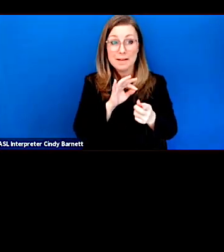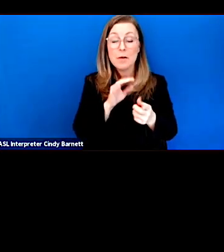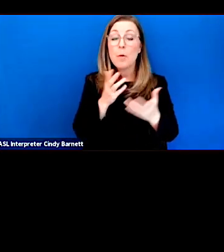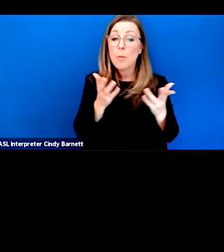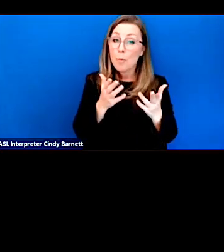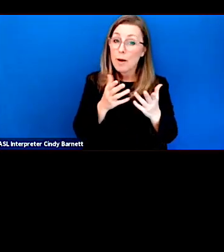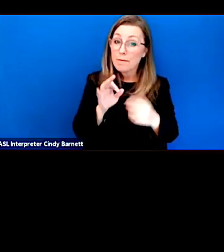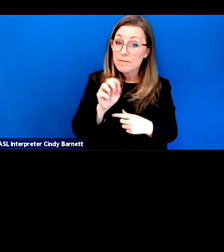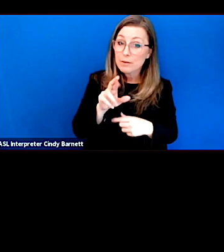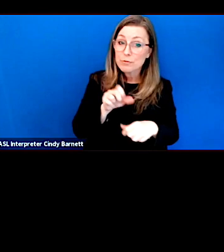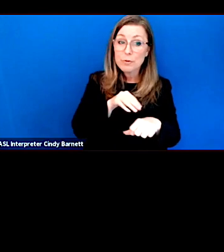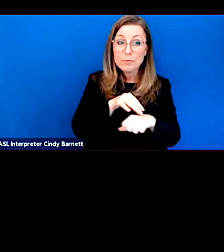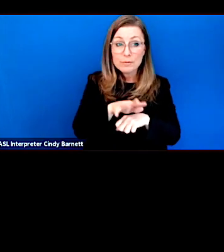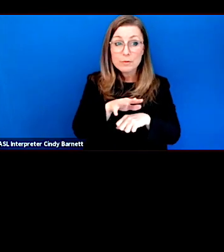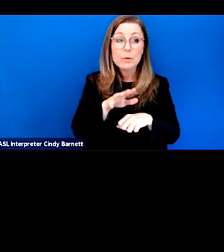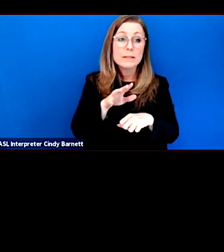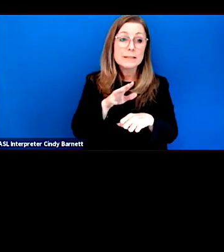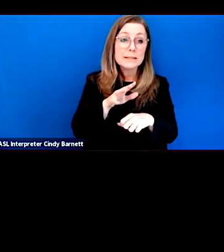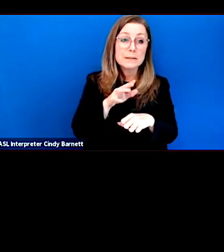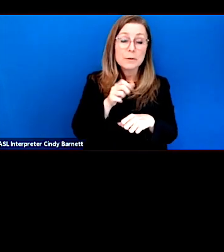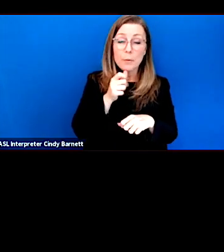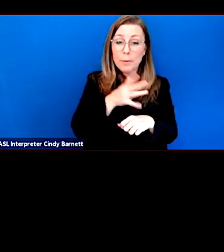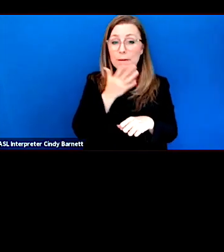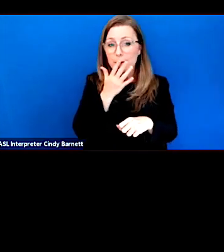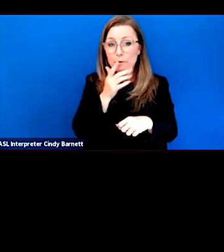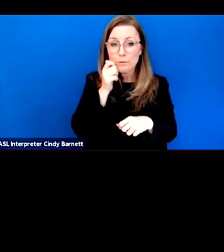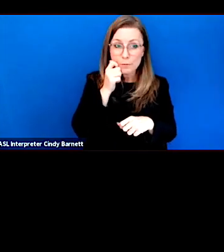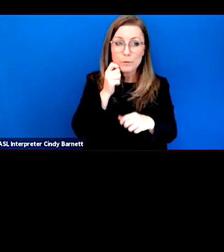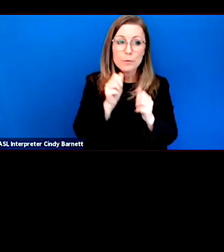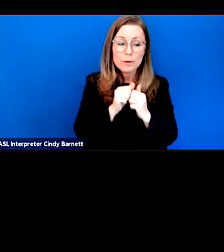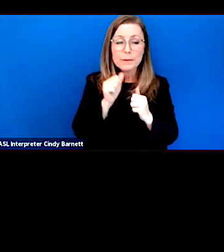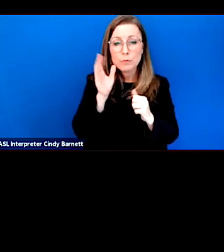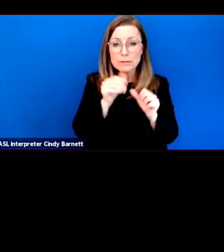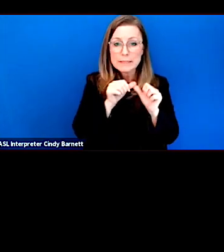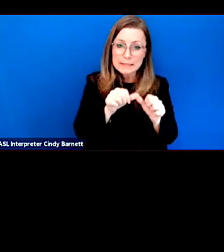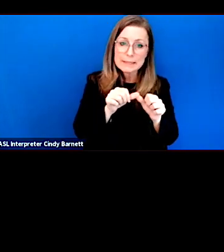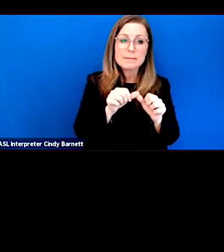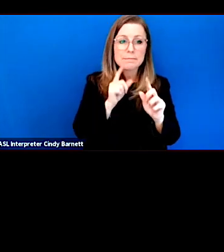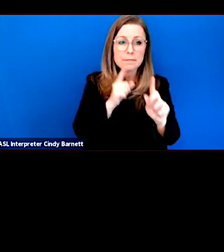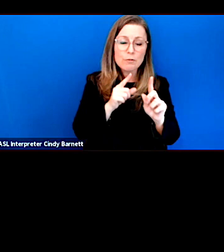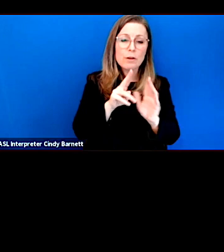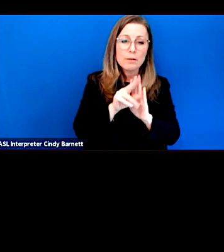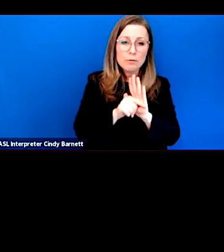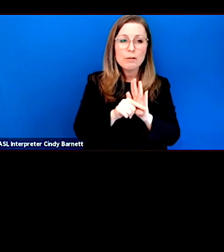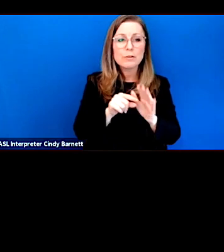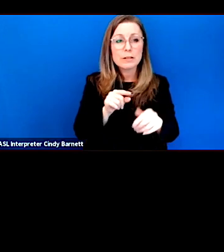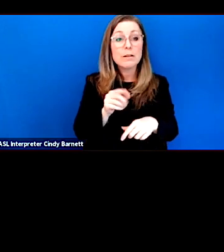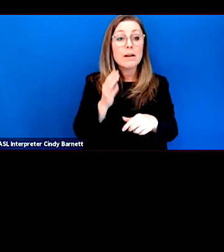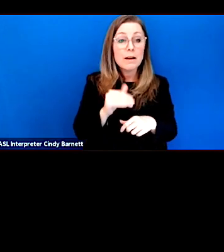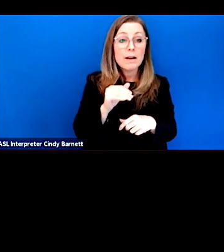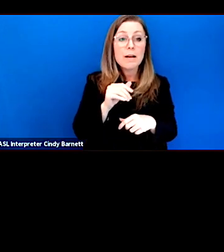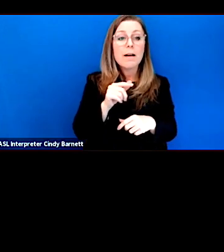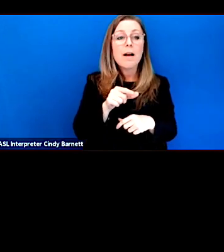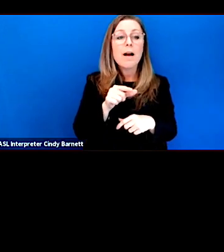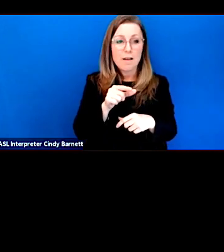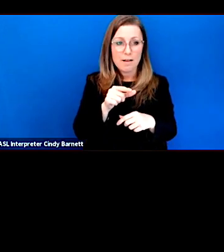in undergraduate engineering education. So this is a cultural wealth perspective on success and persistence on engineering for Black and